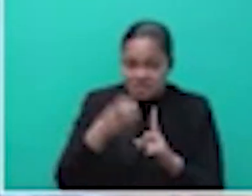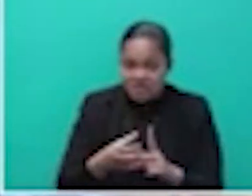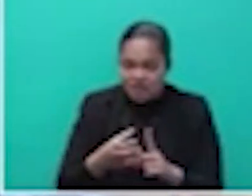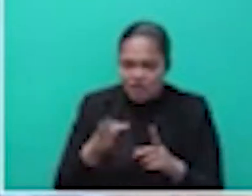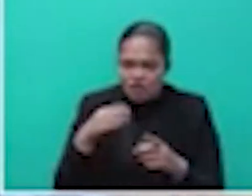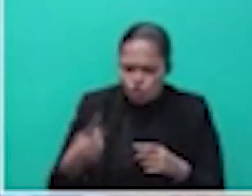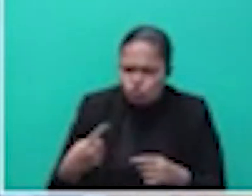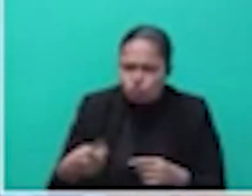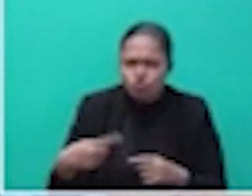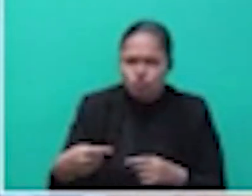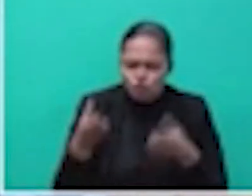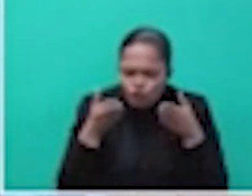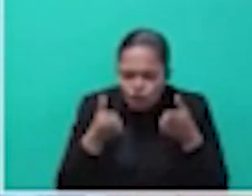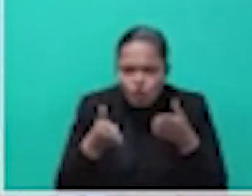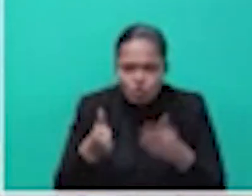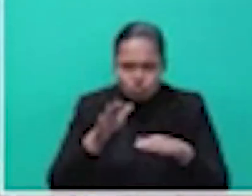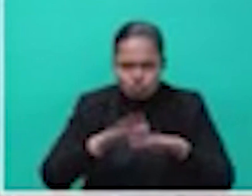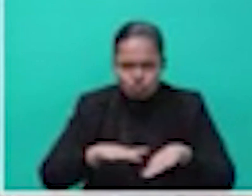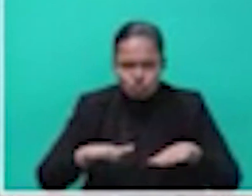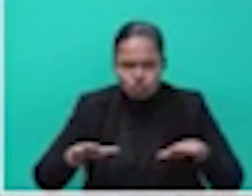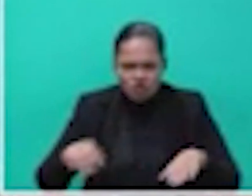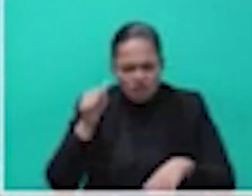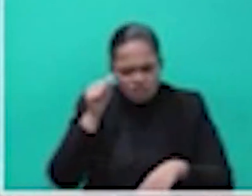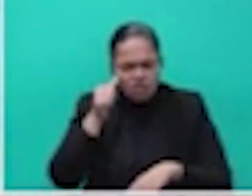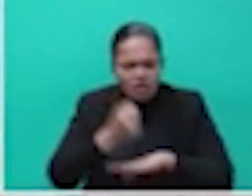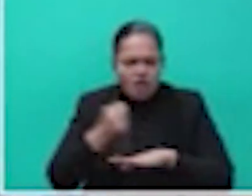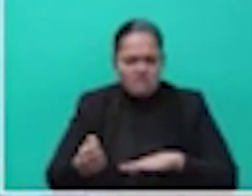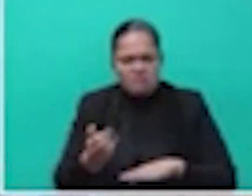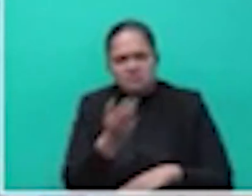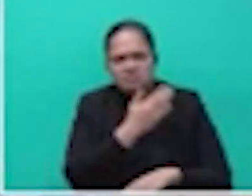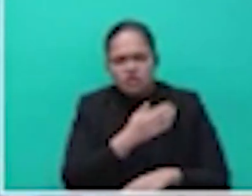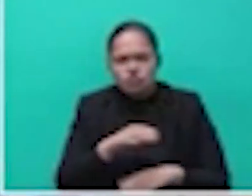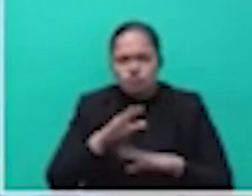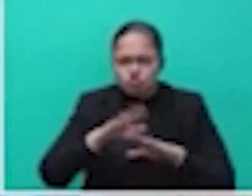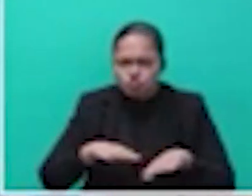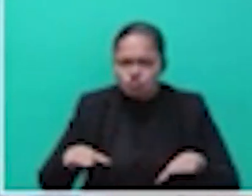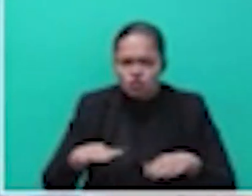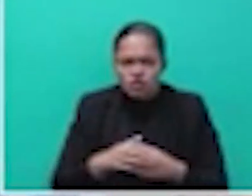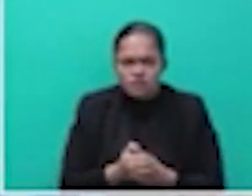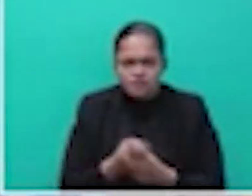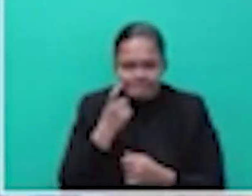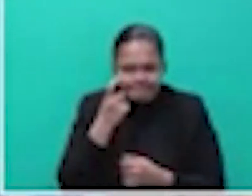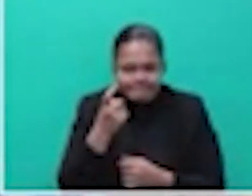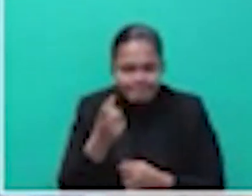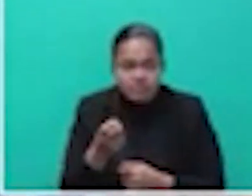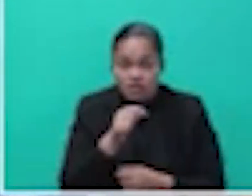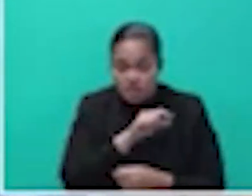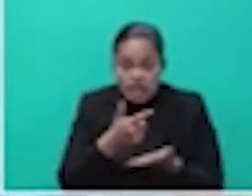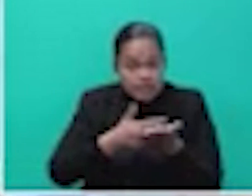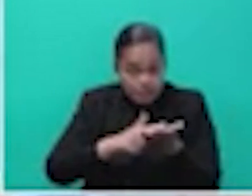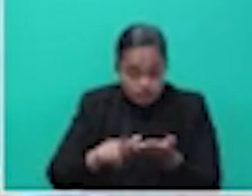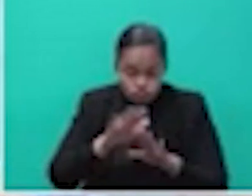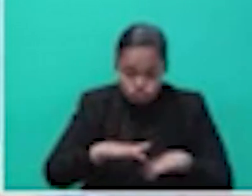children. I think all governments in the past have held children to be dear. As you have mentioned, they are a gift from